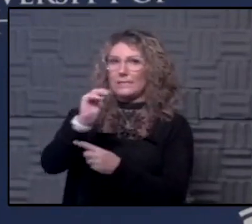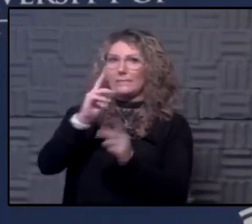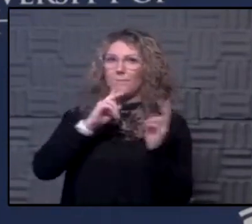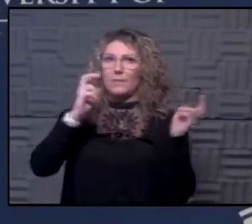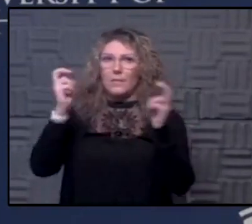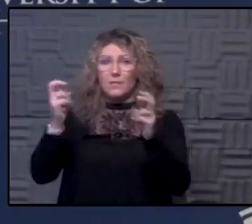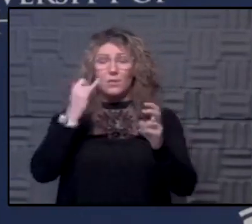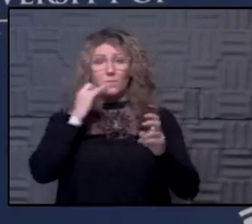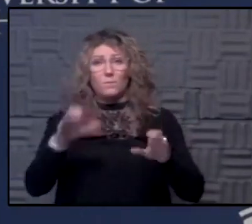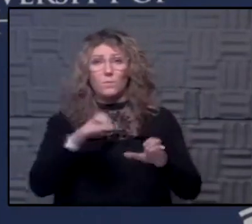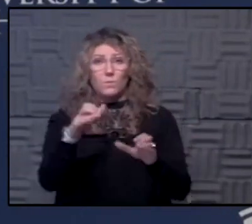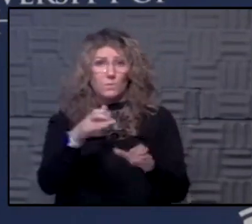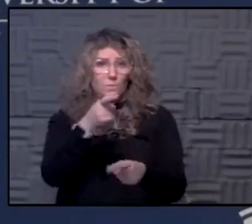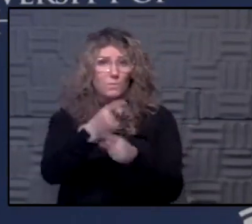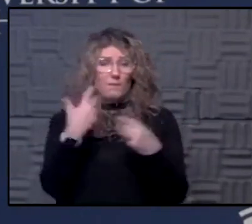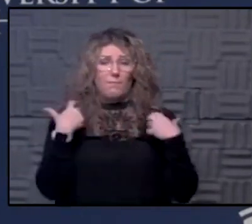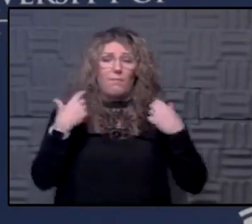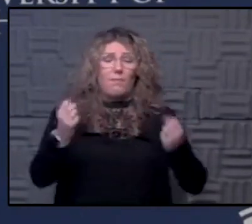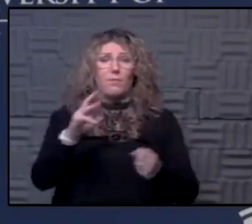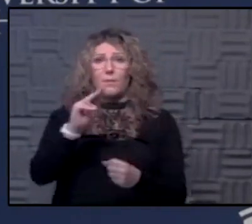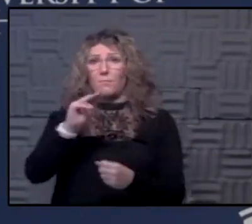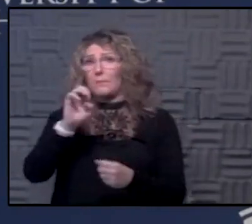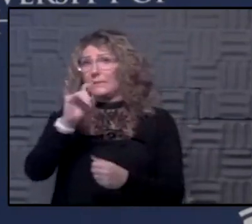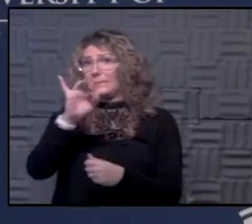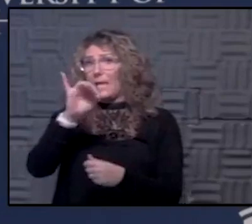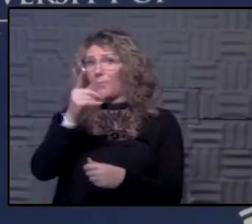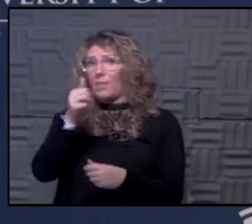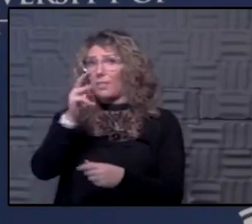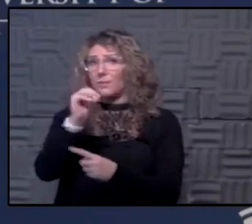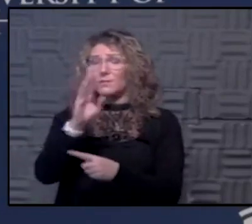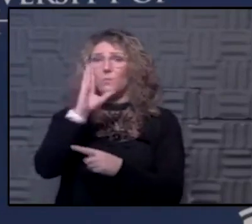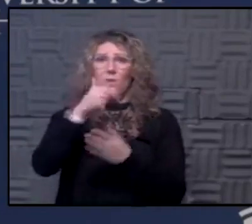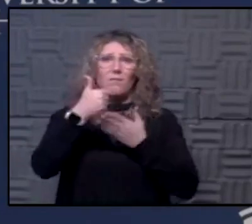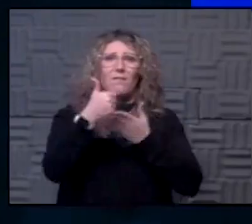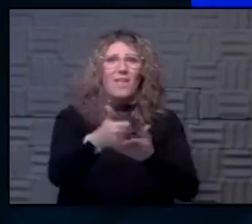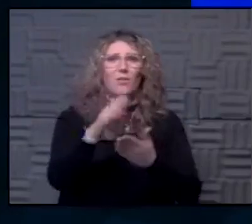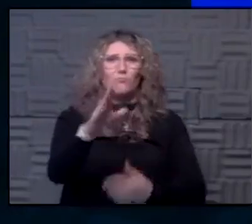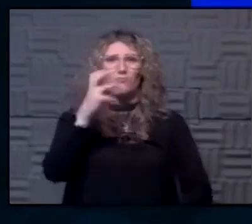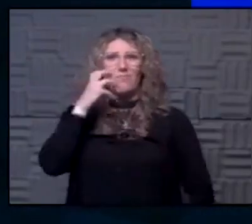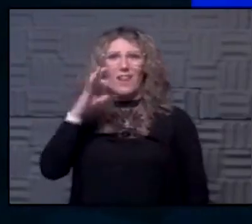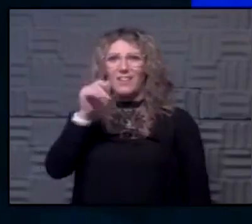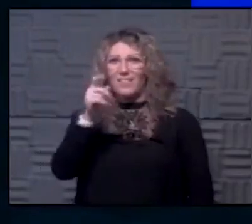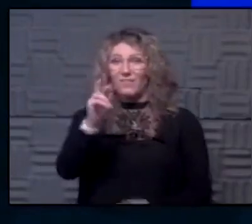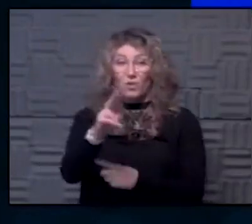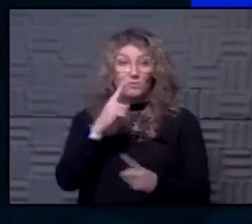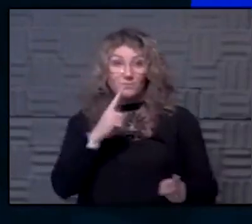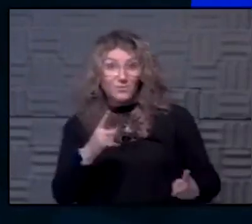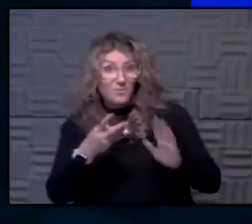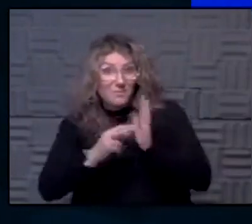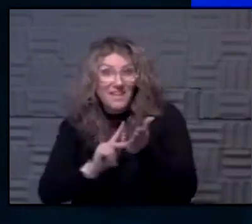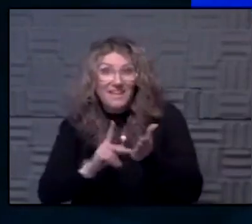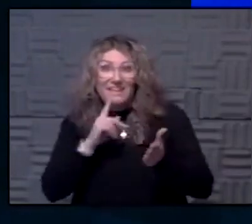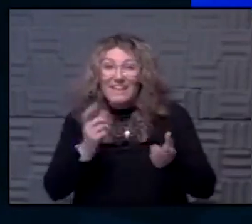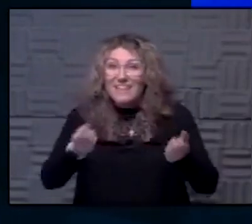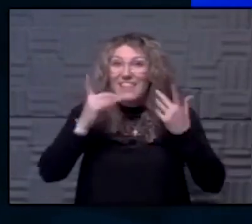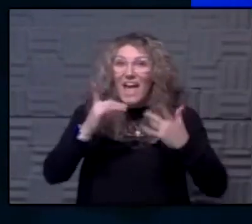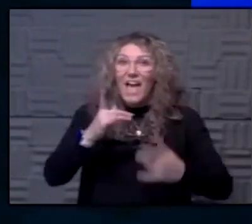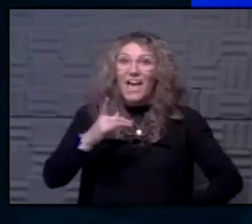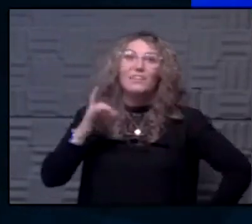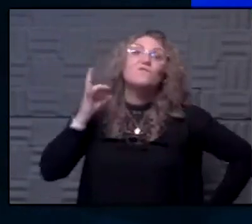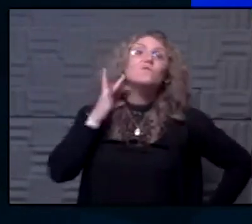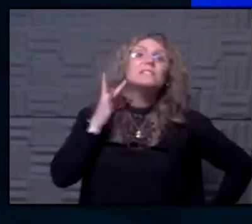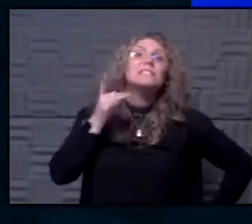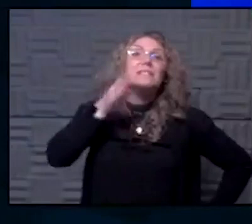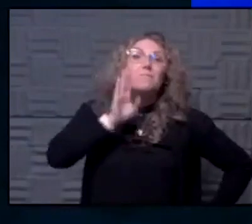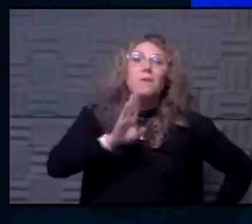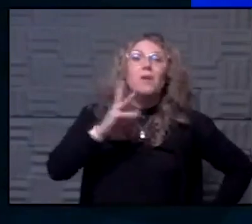a healthy metabolism, then you're going to be helping your fatty liver. So that means Okay, so I was going to say, does that mean lots of whiskey and